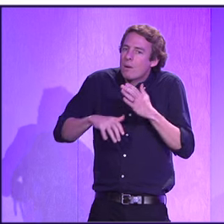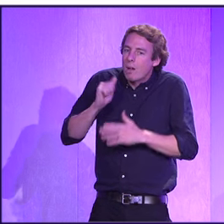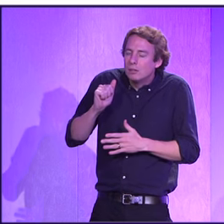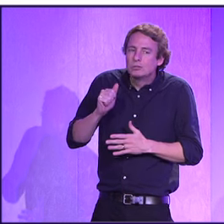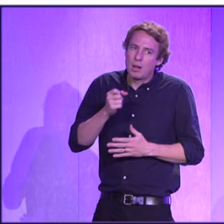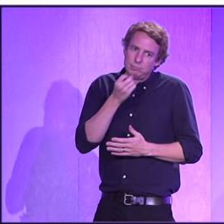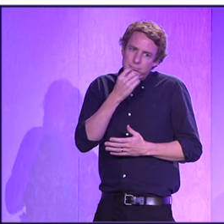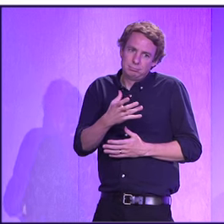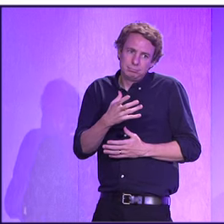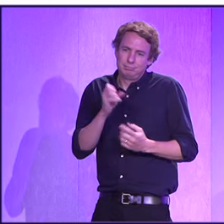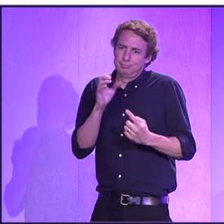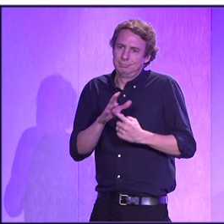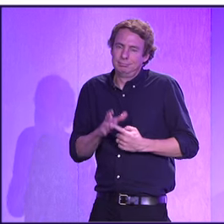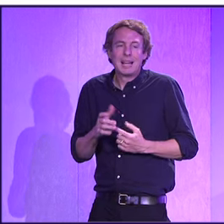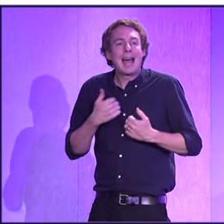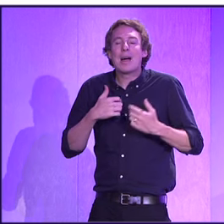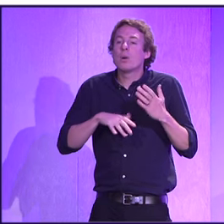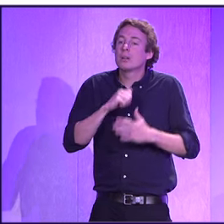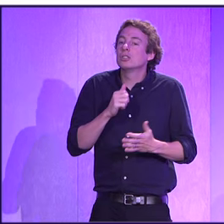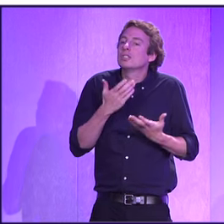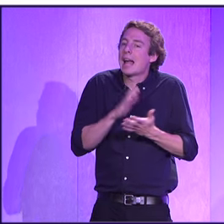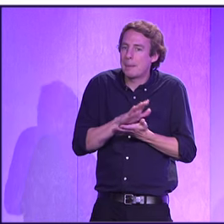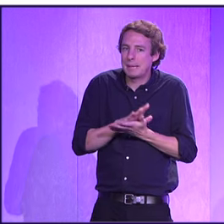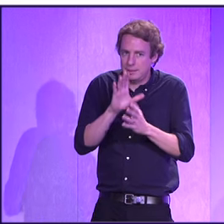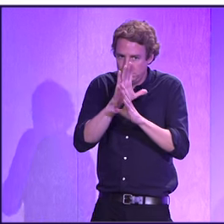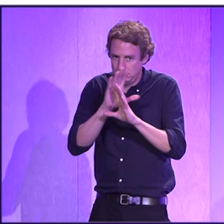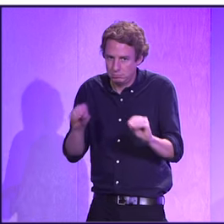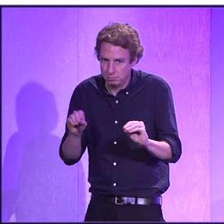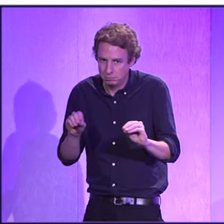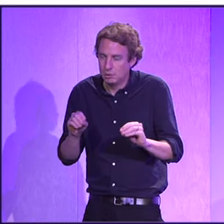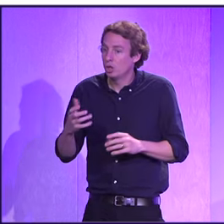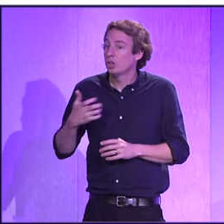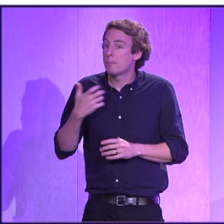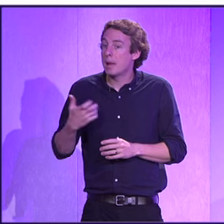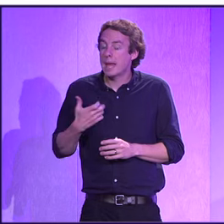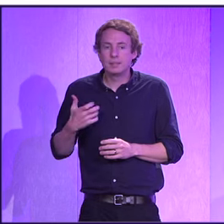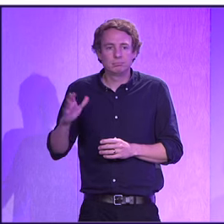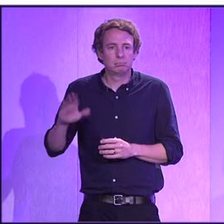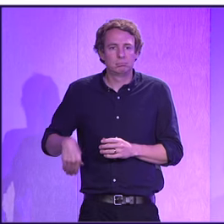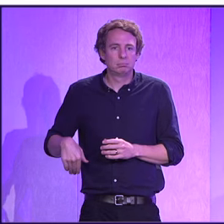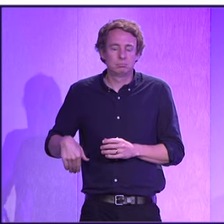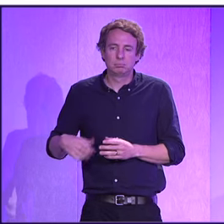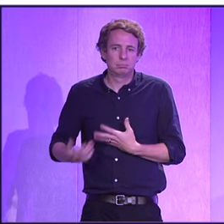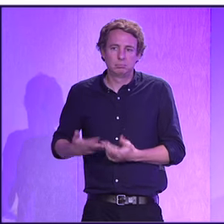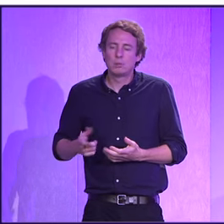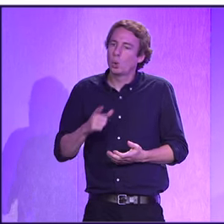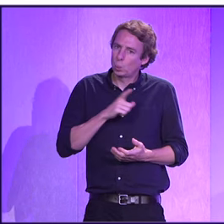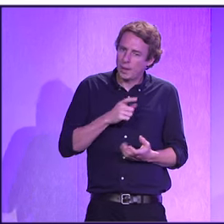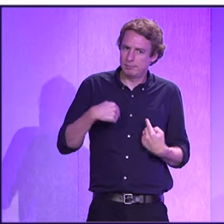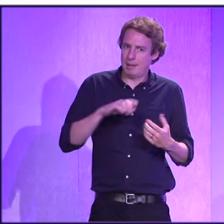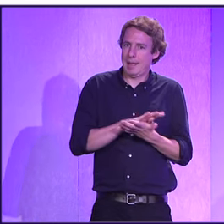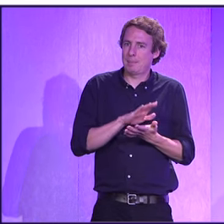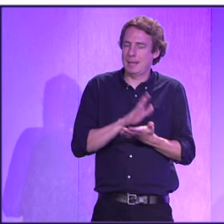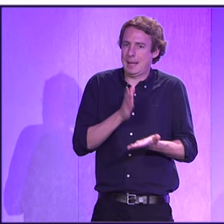culture really matters to us. And we have a happy culture. So if you have anything to complain, please don't. We don't like negativity